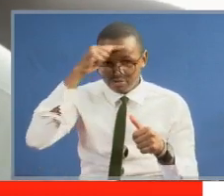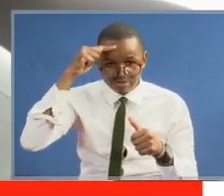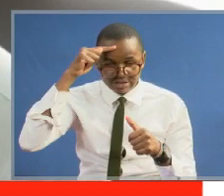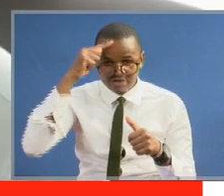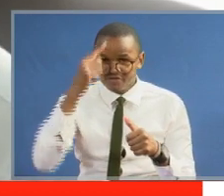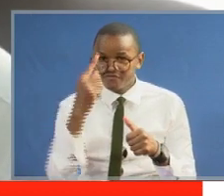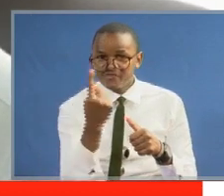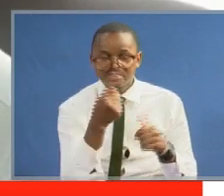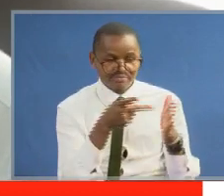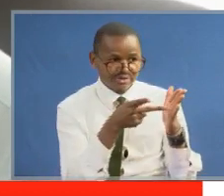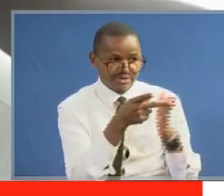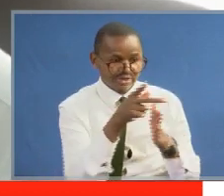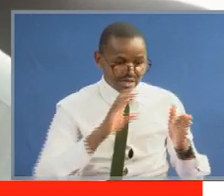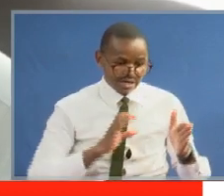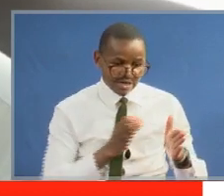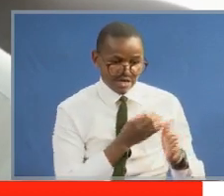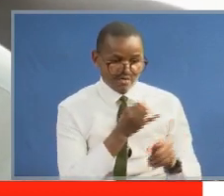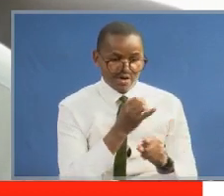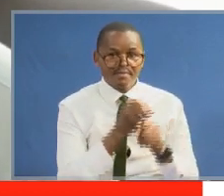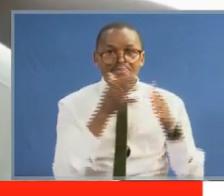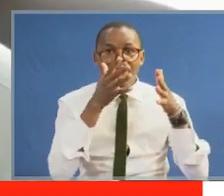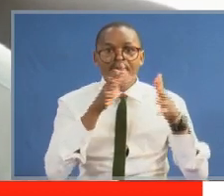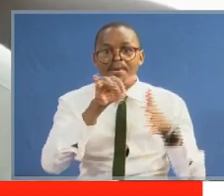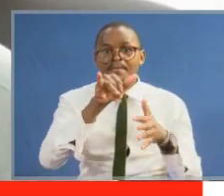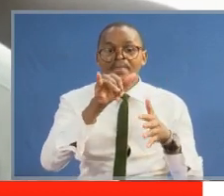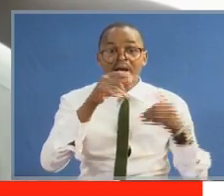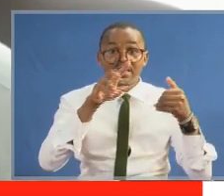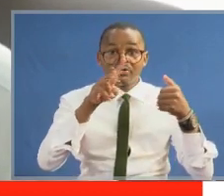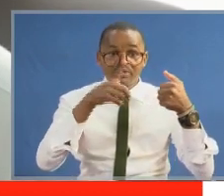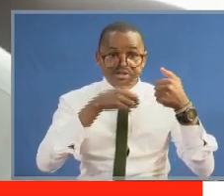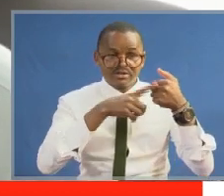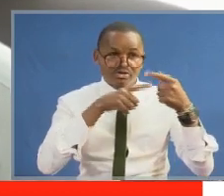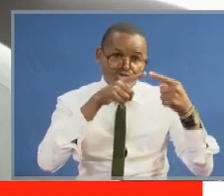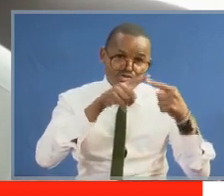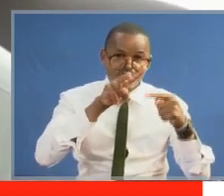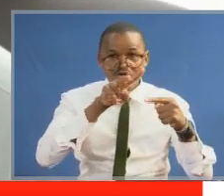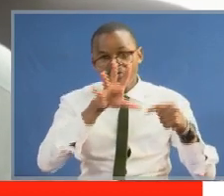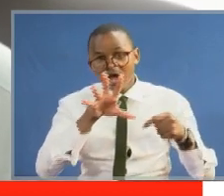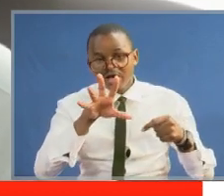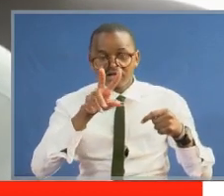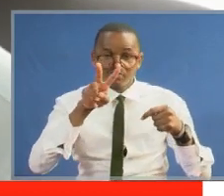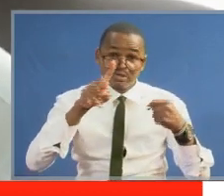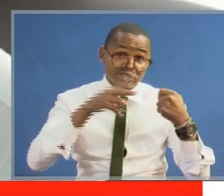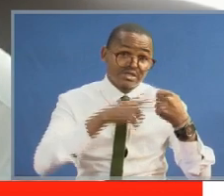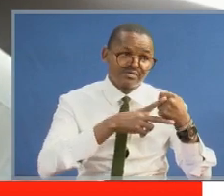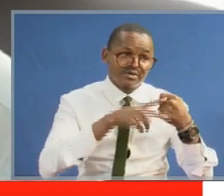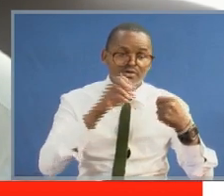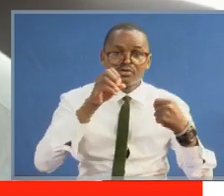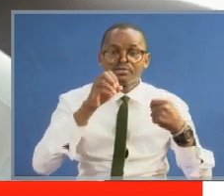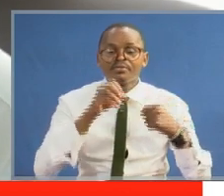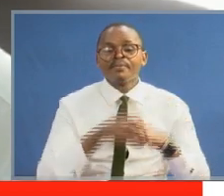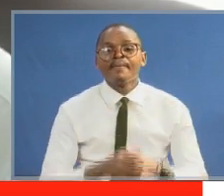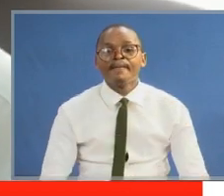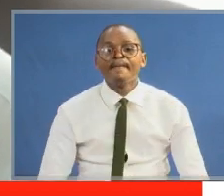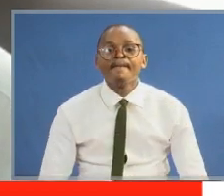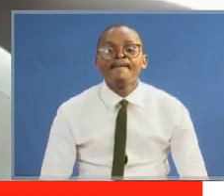initially we have been paying our employees by 26th, 25th, 27th of every month